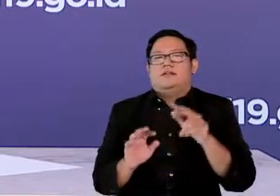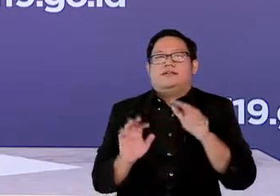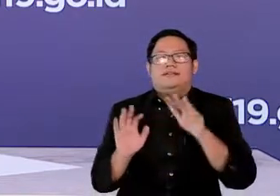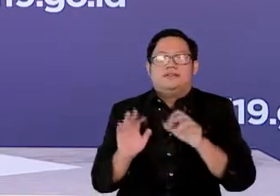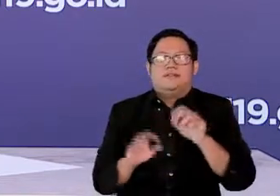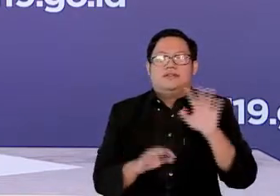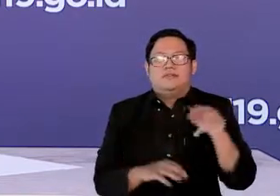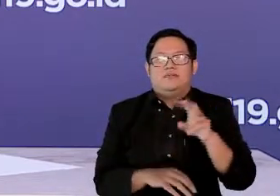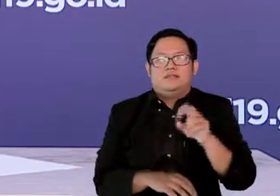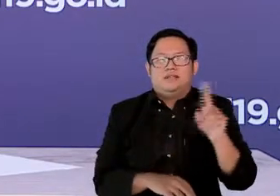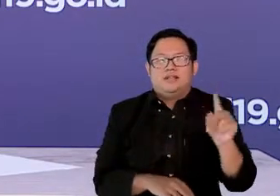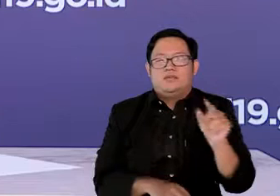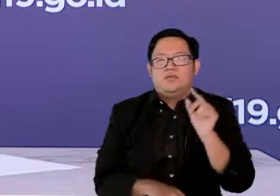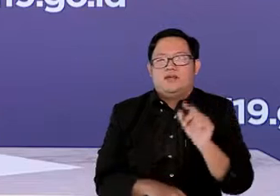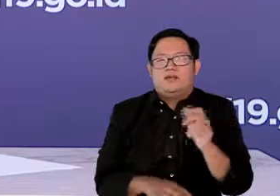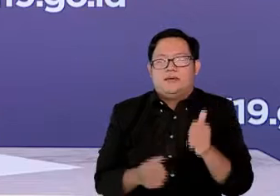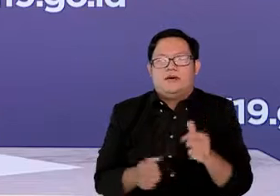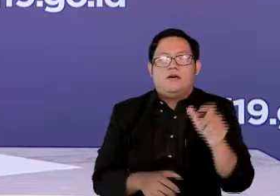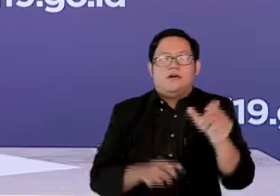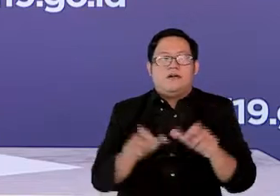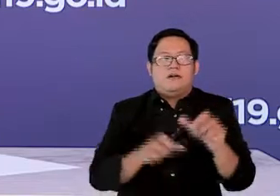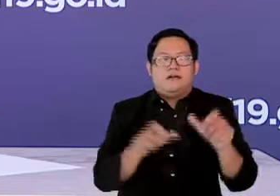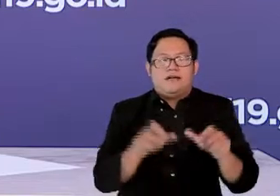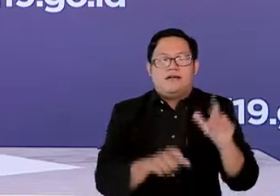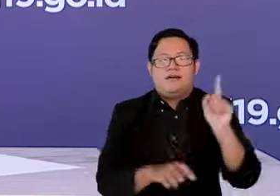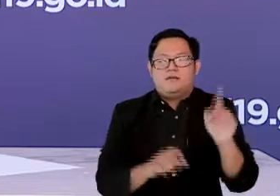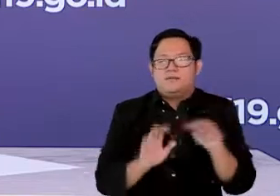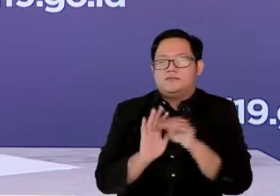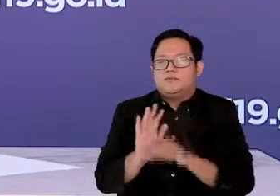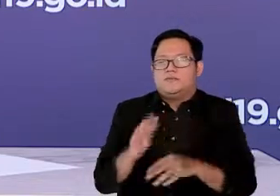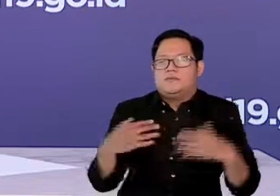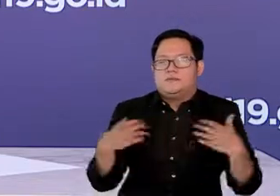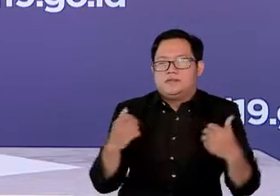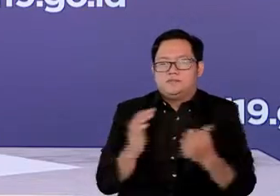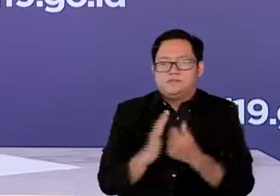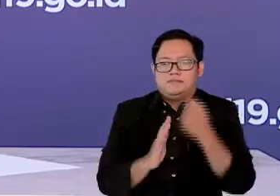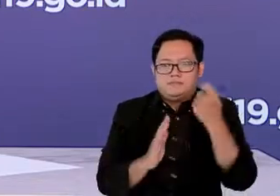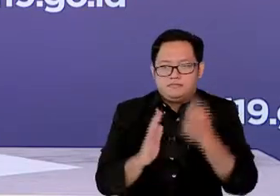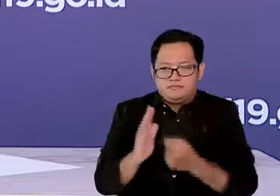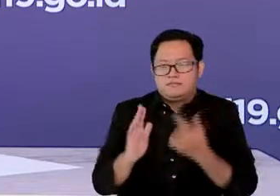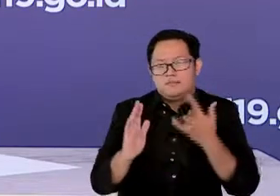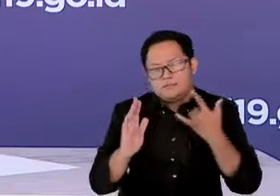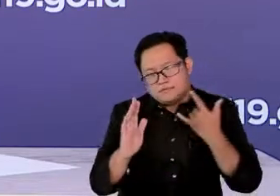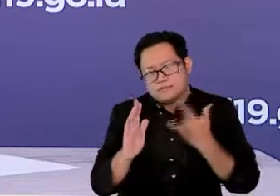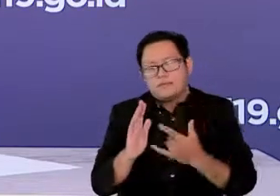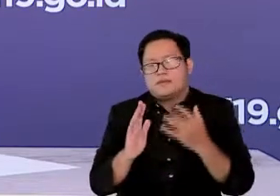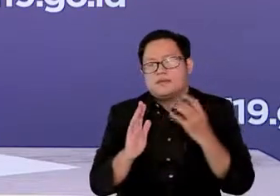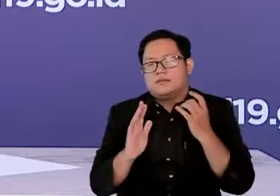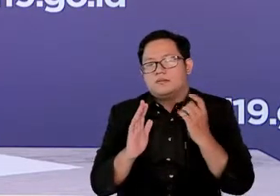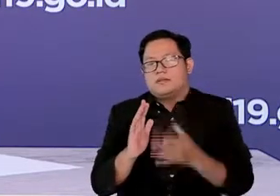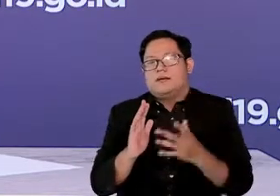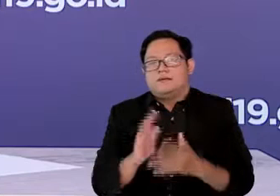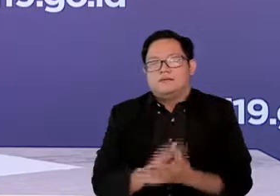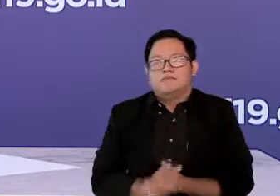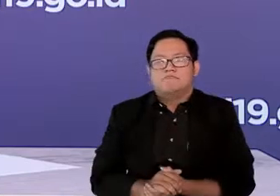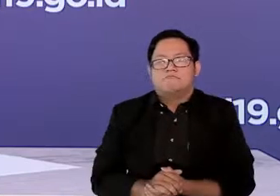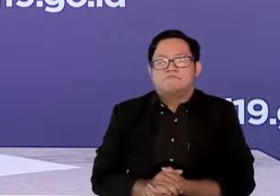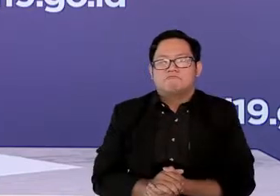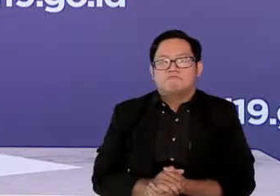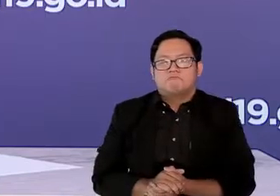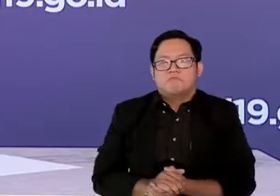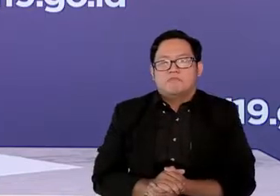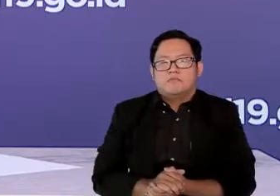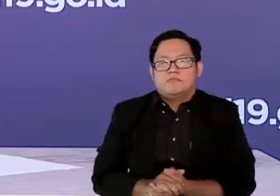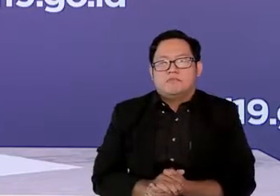to guarantee compliance toward health protocols which are to be implemented at all times.